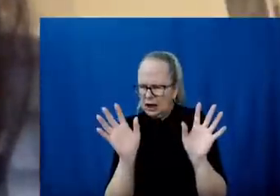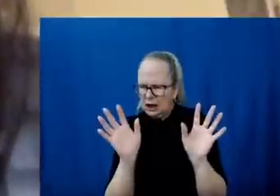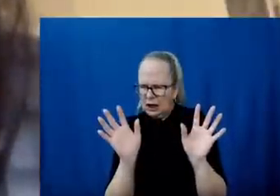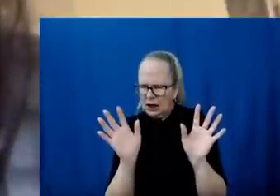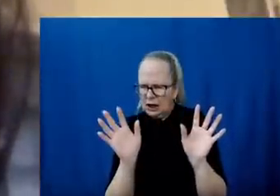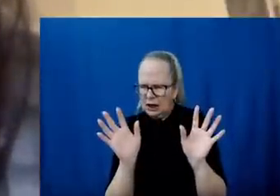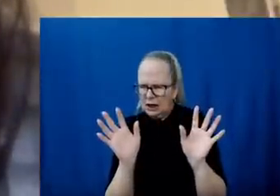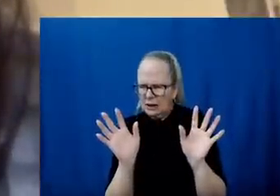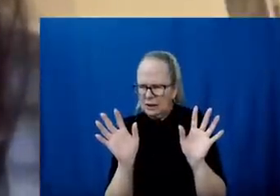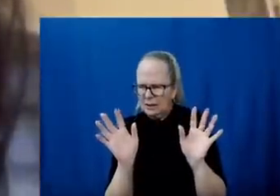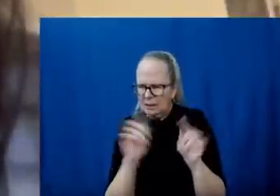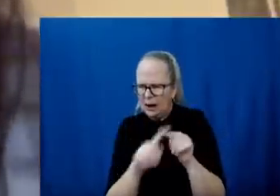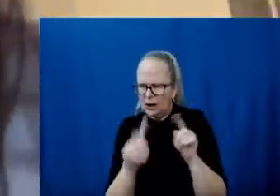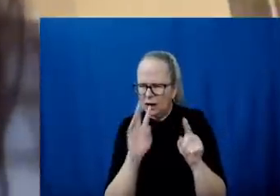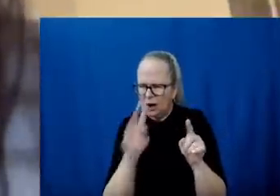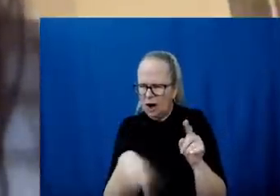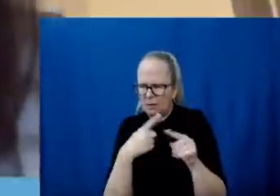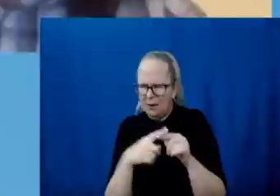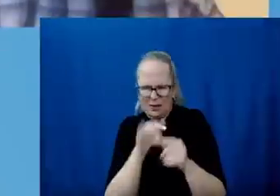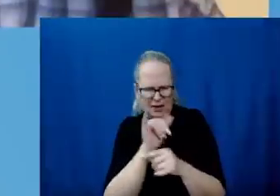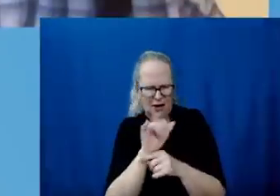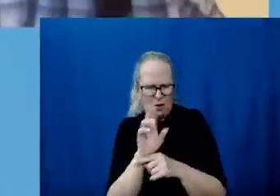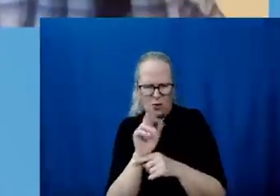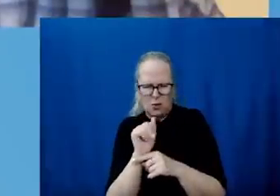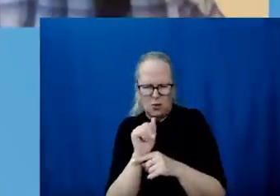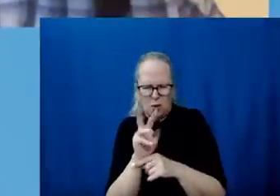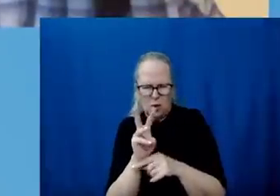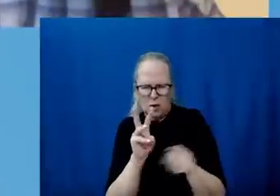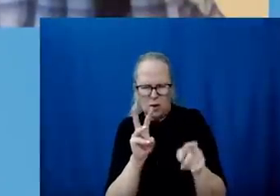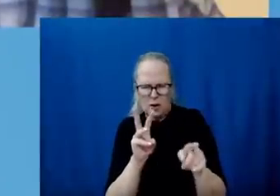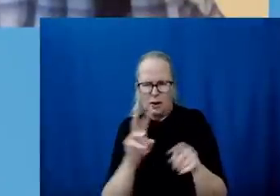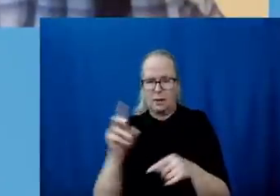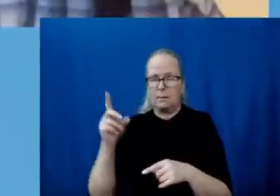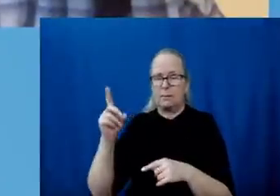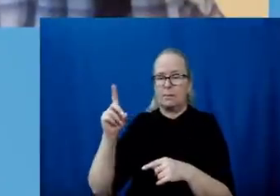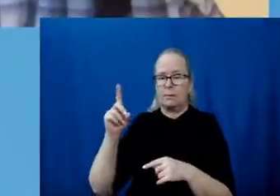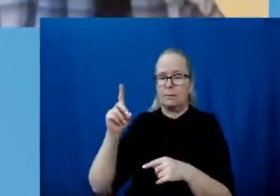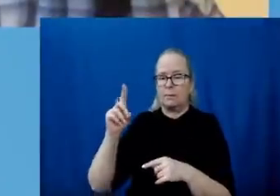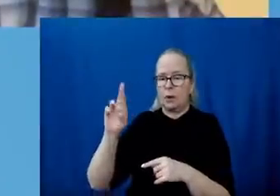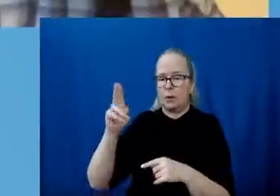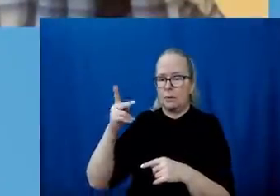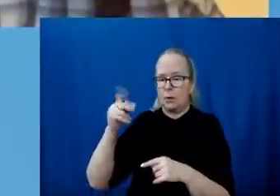prediction. Now, I'm not showing that. Just talking about that.